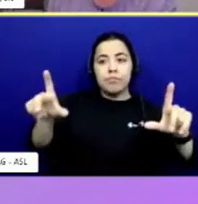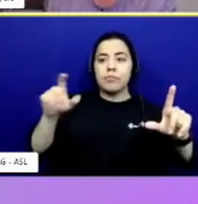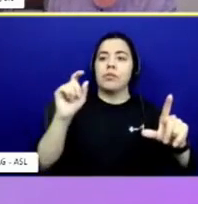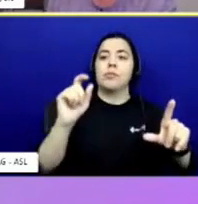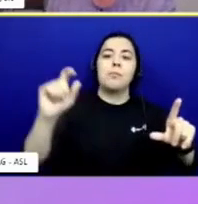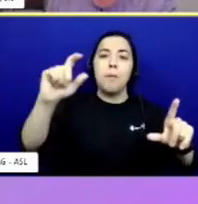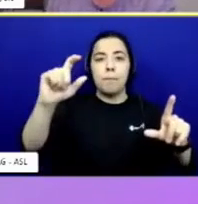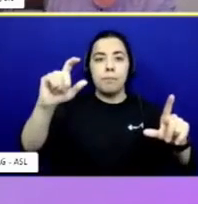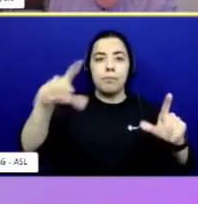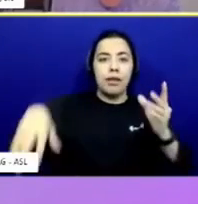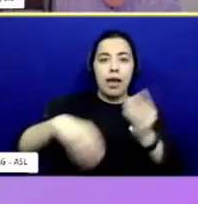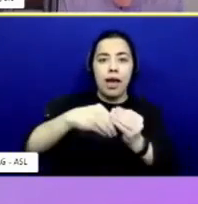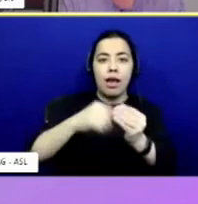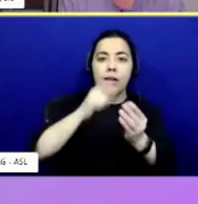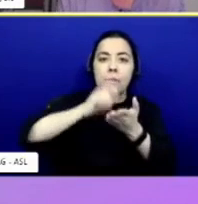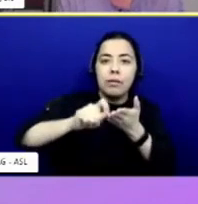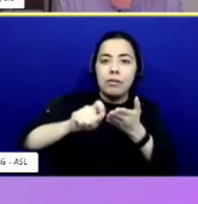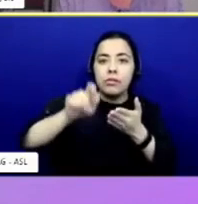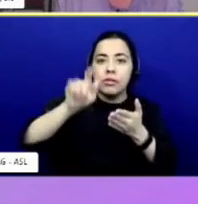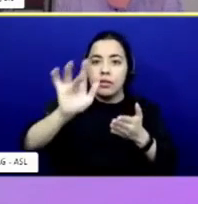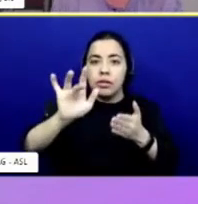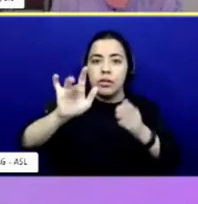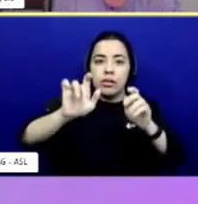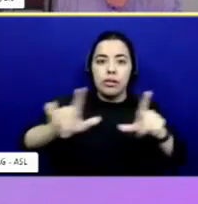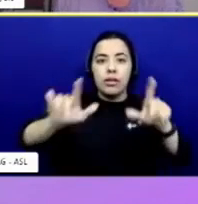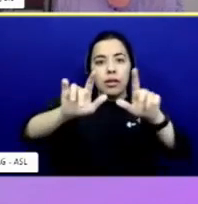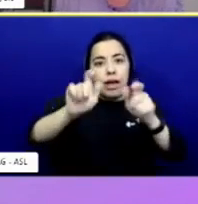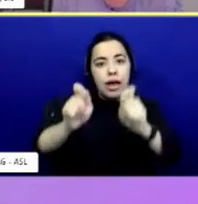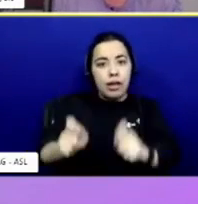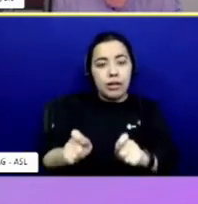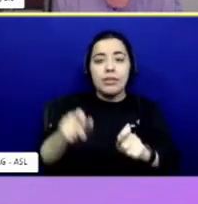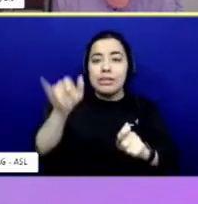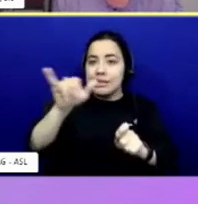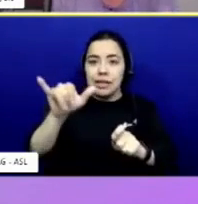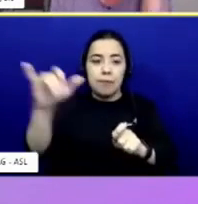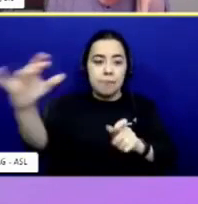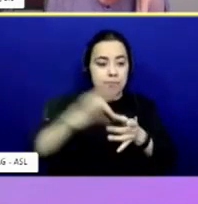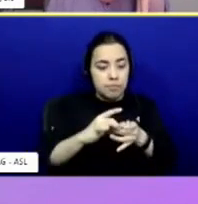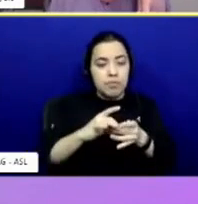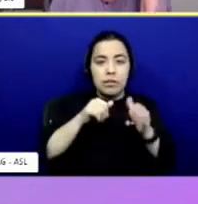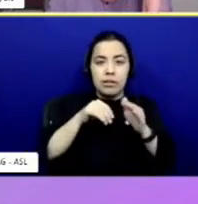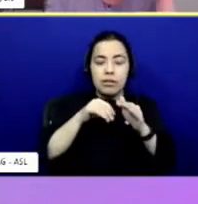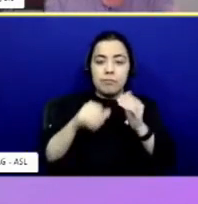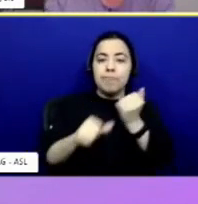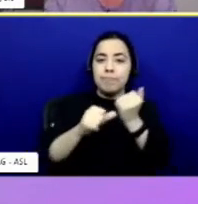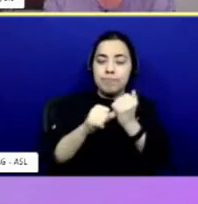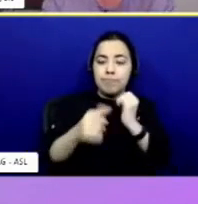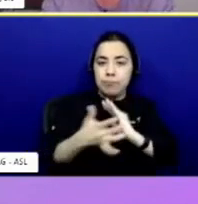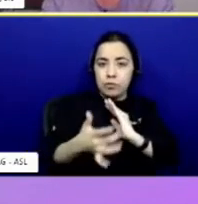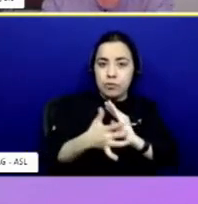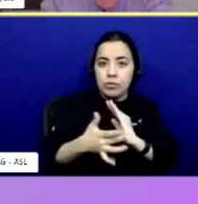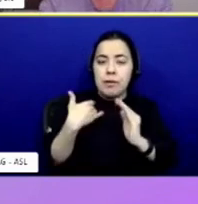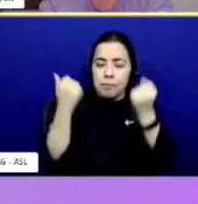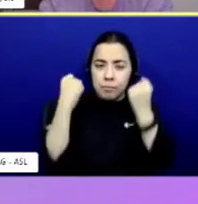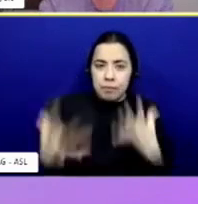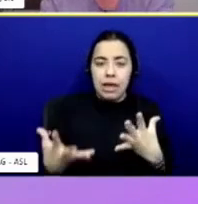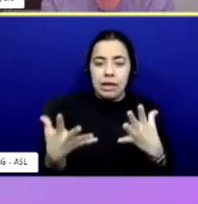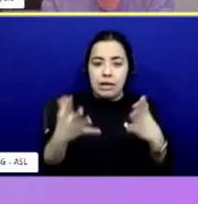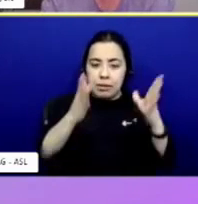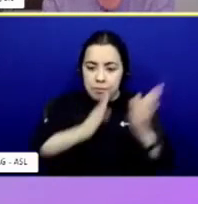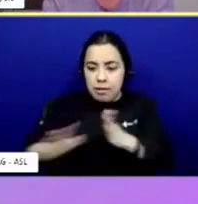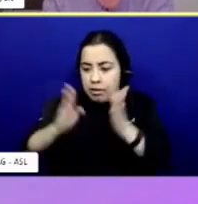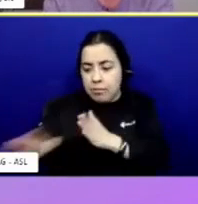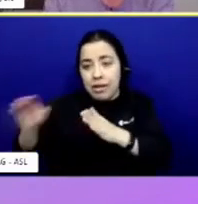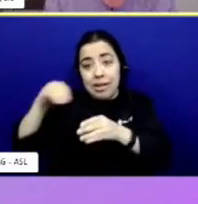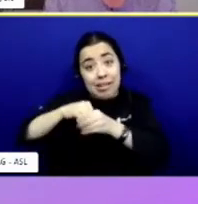expose those elements to assistive technologies. And there's just so much intention that goes into this that I